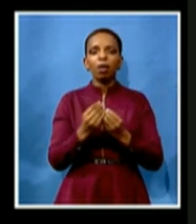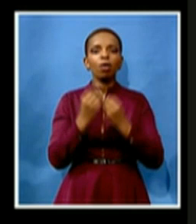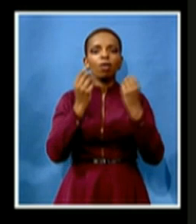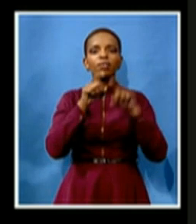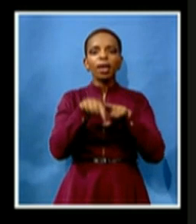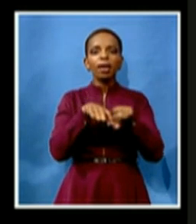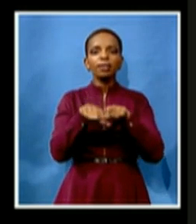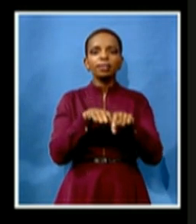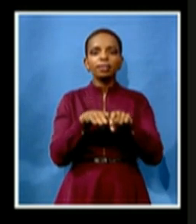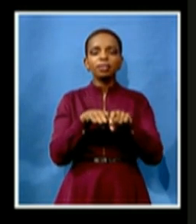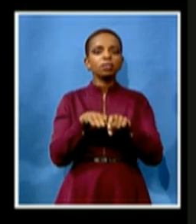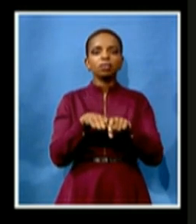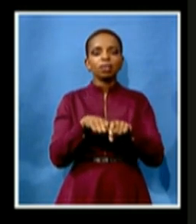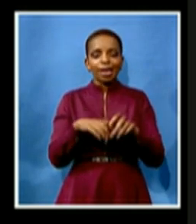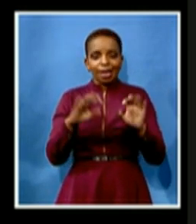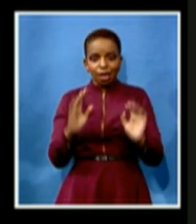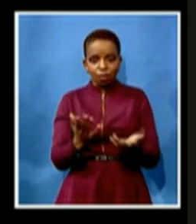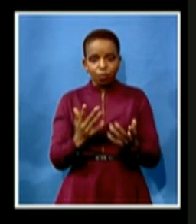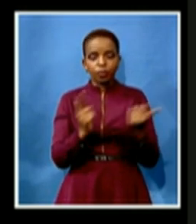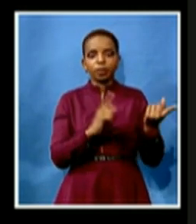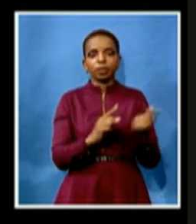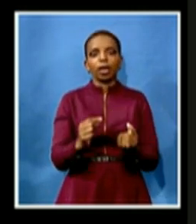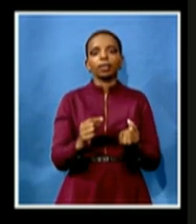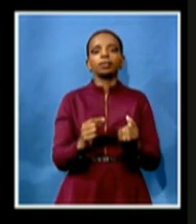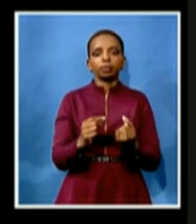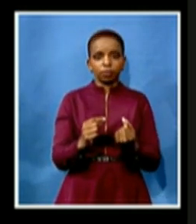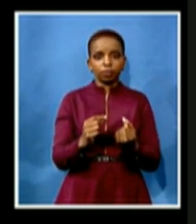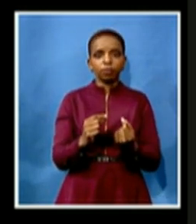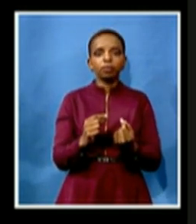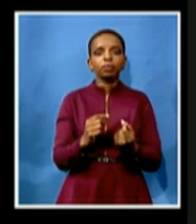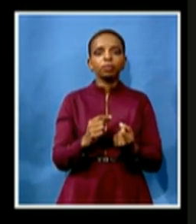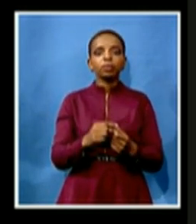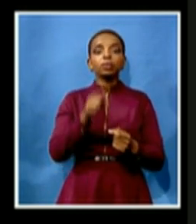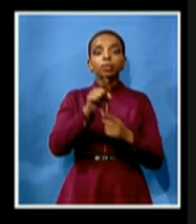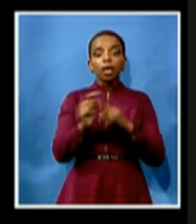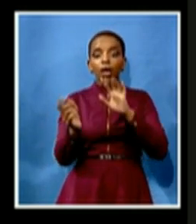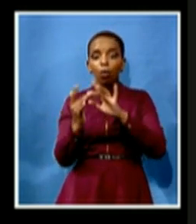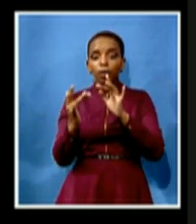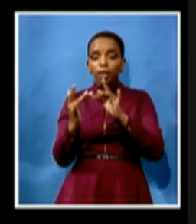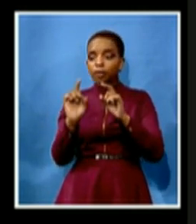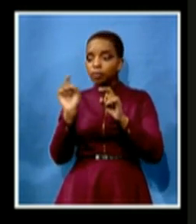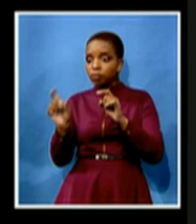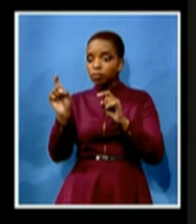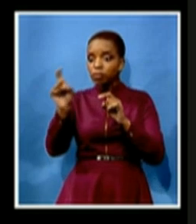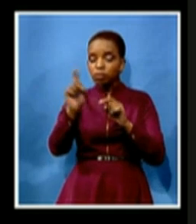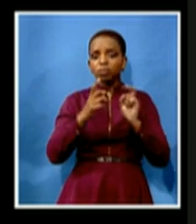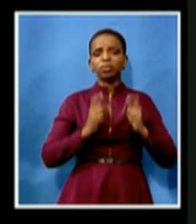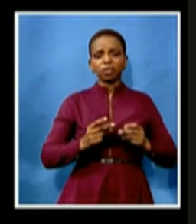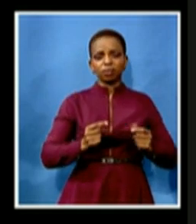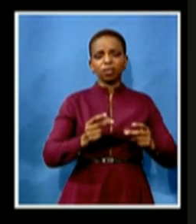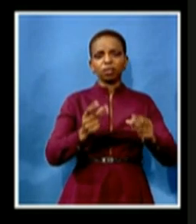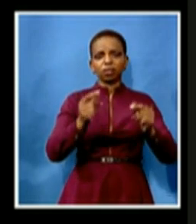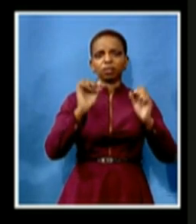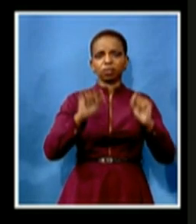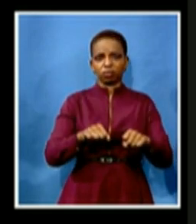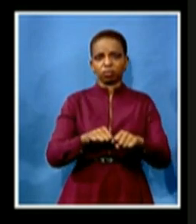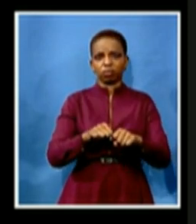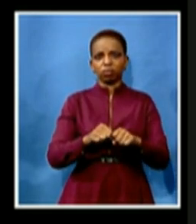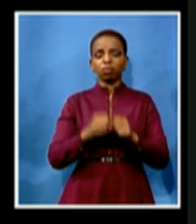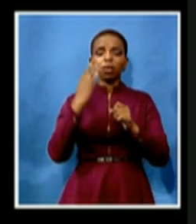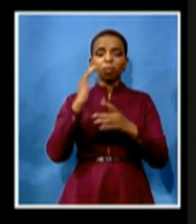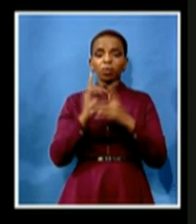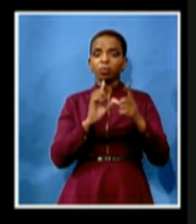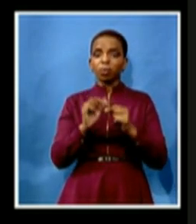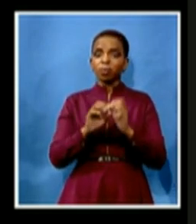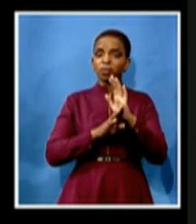very fast and the contact tracing is very fast and that it's deep. In other words, you do trace all the contacts. If those features